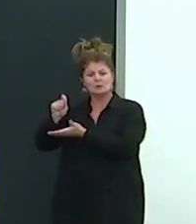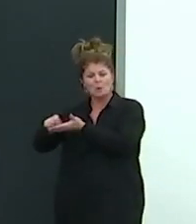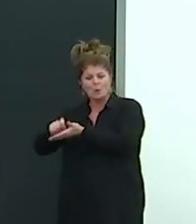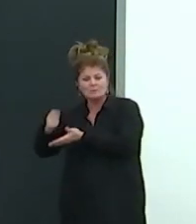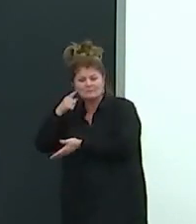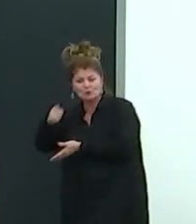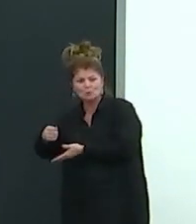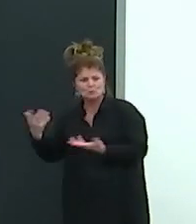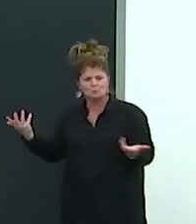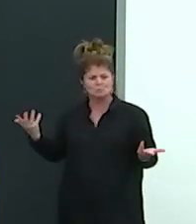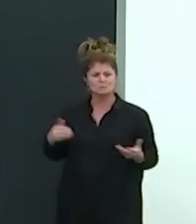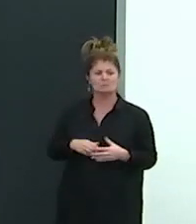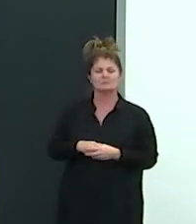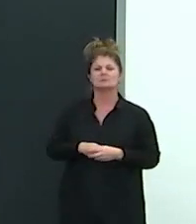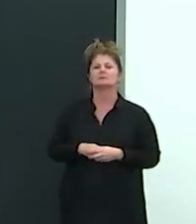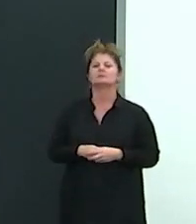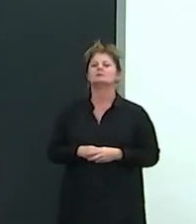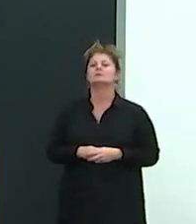Thank you.